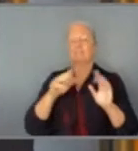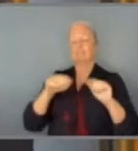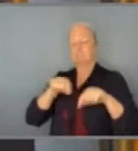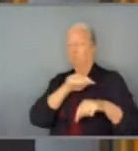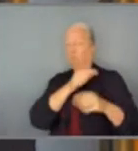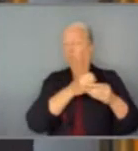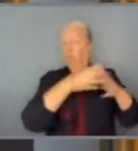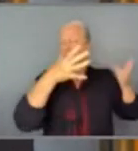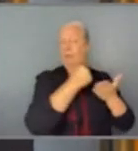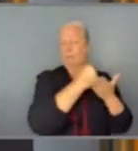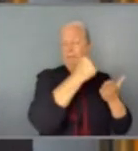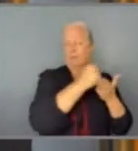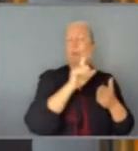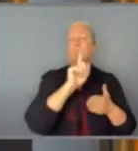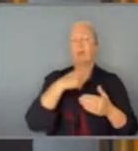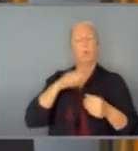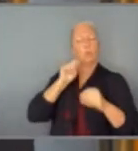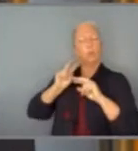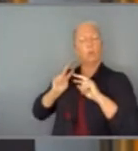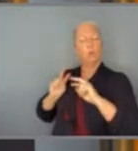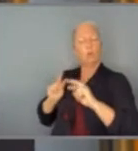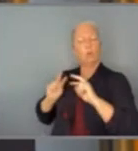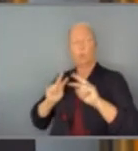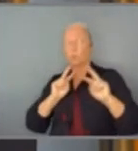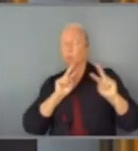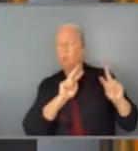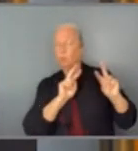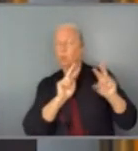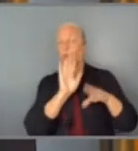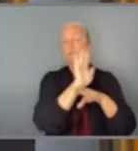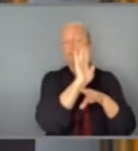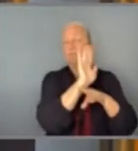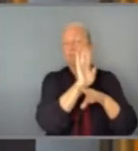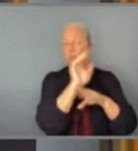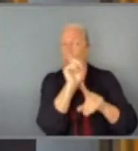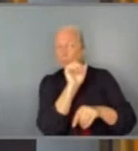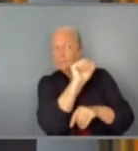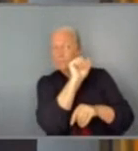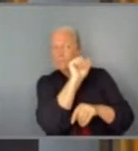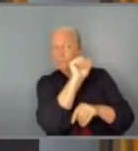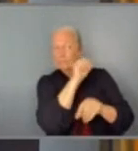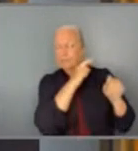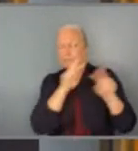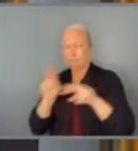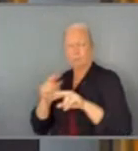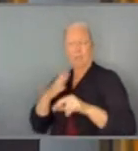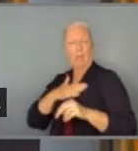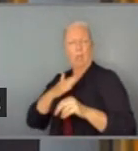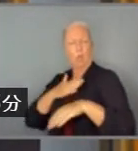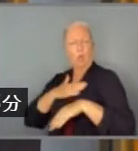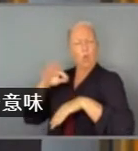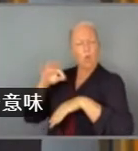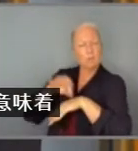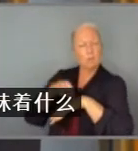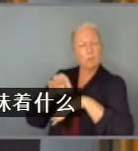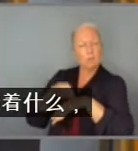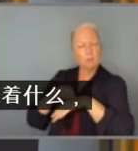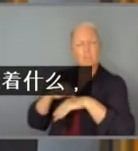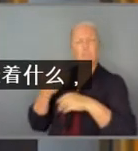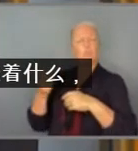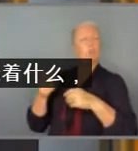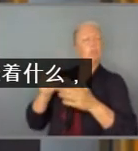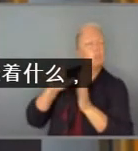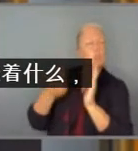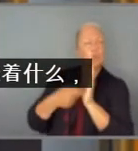very carefully about what that means in terms of our hospitals, our primary care, and indeed the